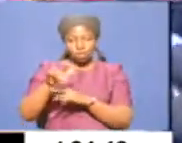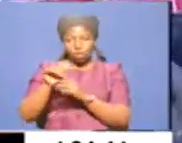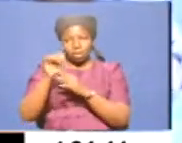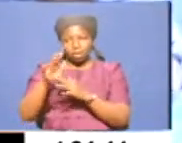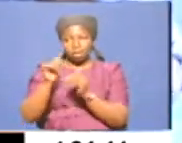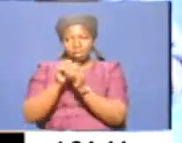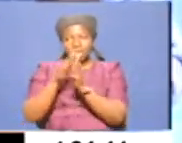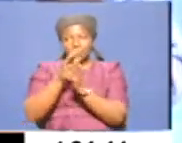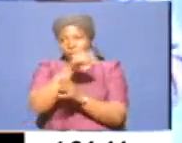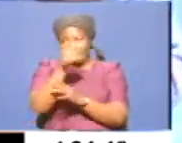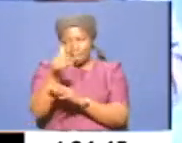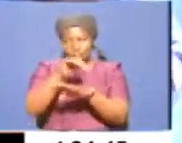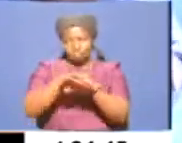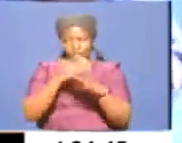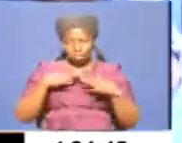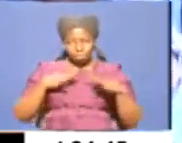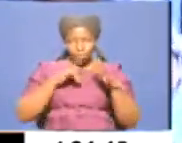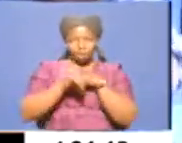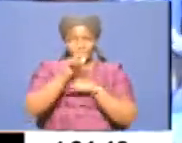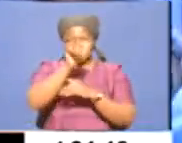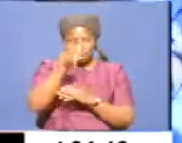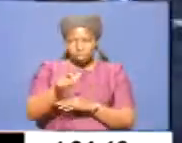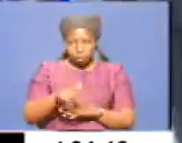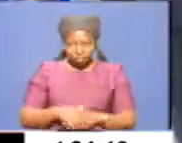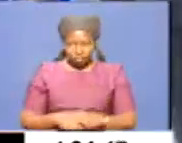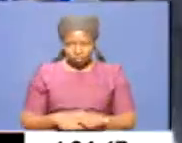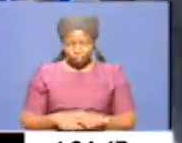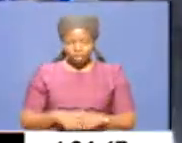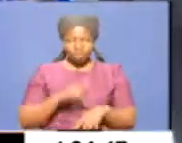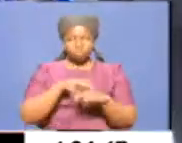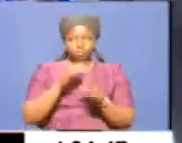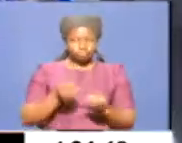region. Speaking in Nakuru during the donation exercise,